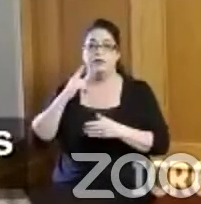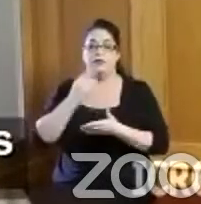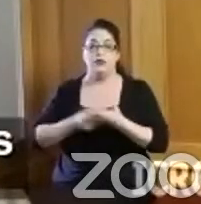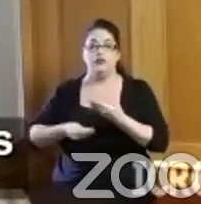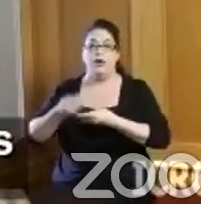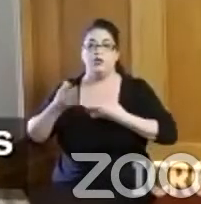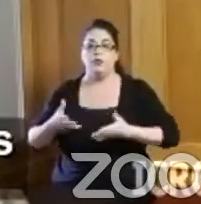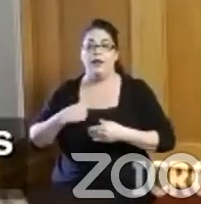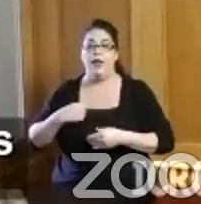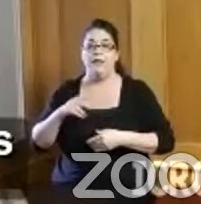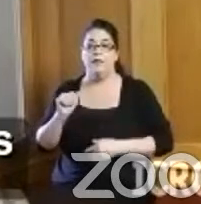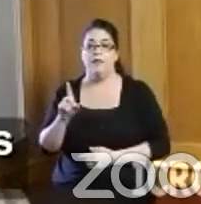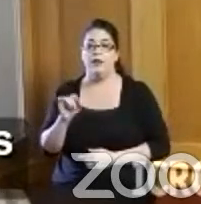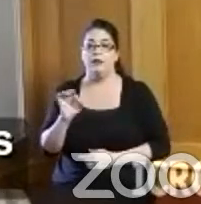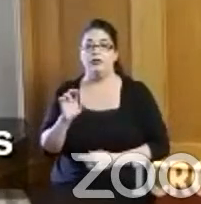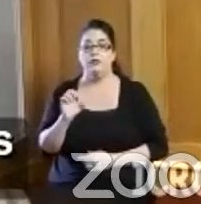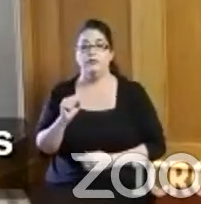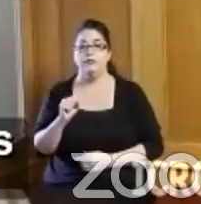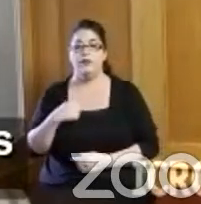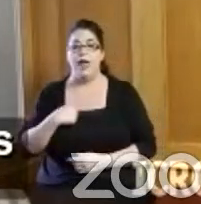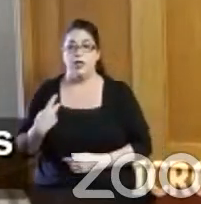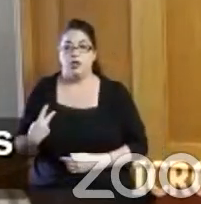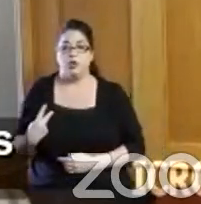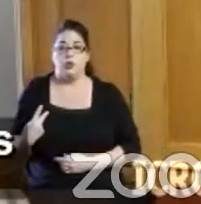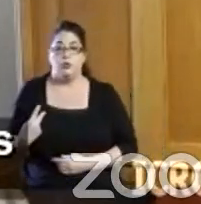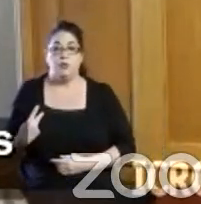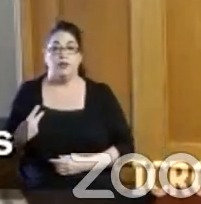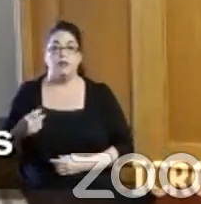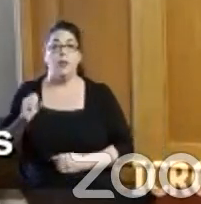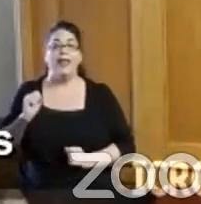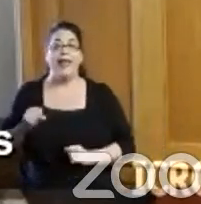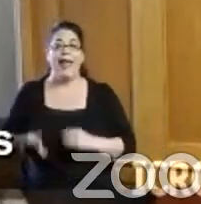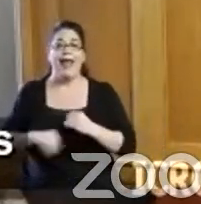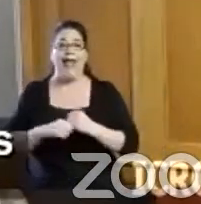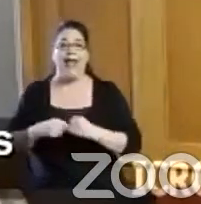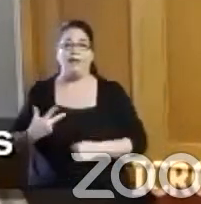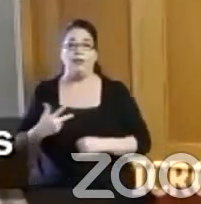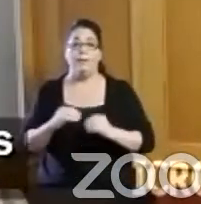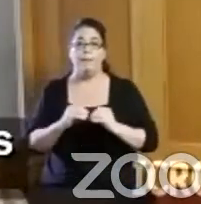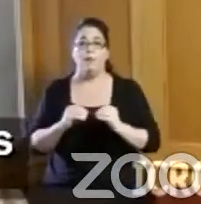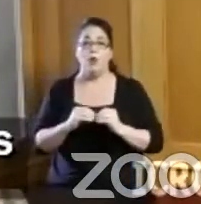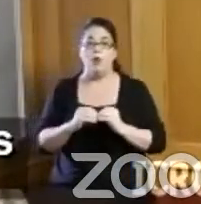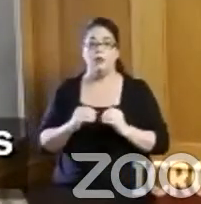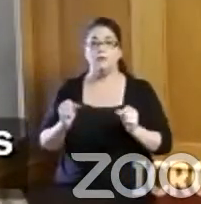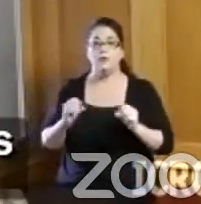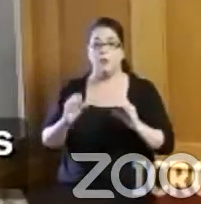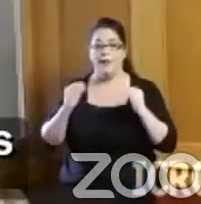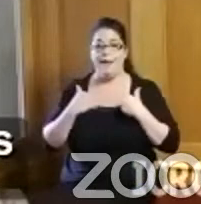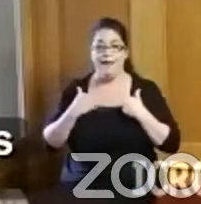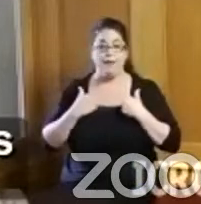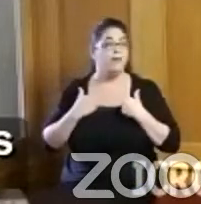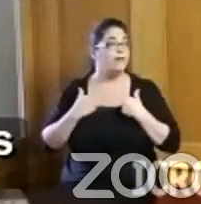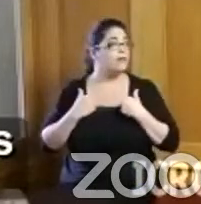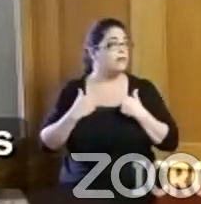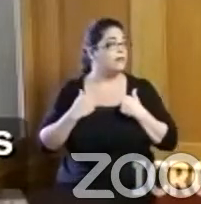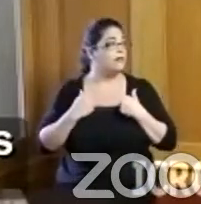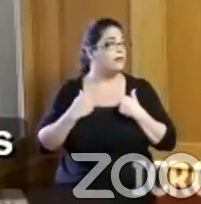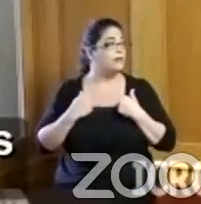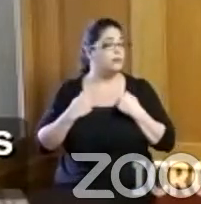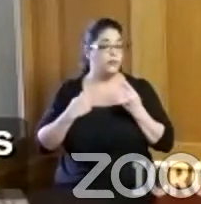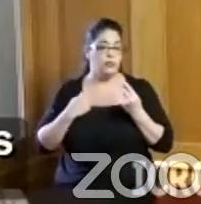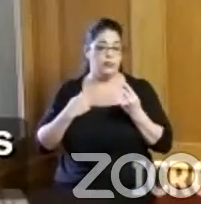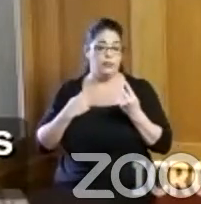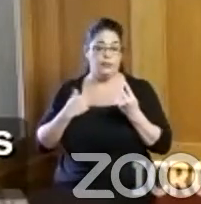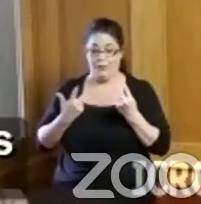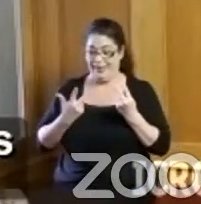auditors that have representatives, and I only had two, so we were able to add three on. So we actually have, of course, two and three is five.